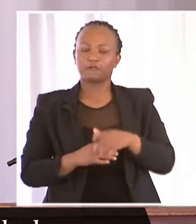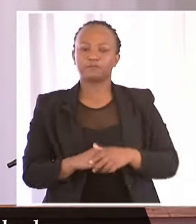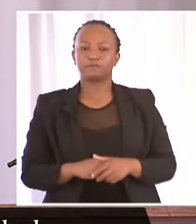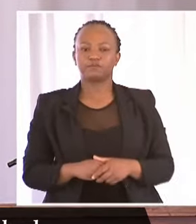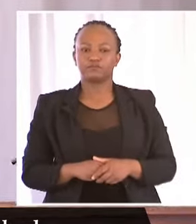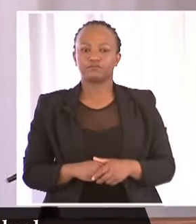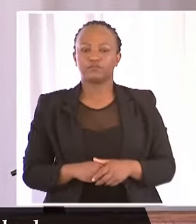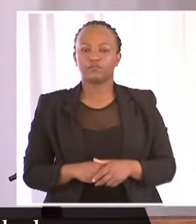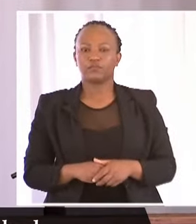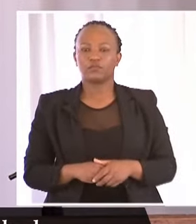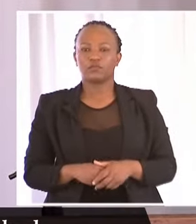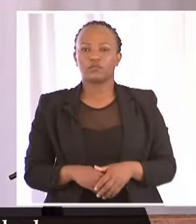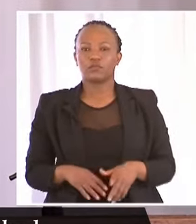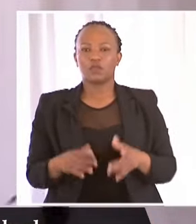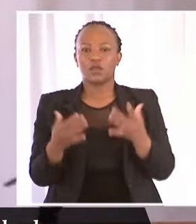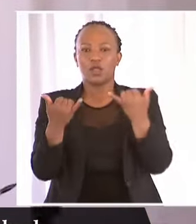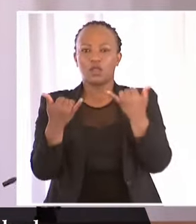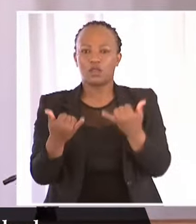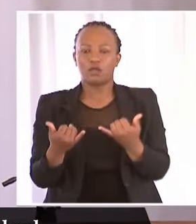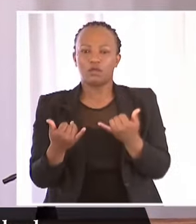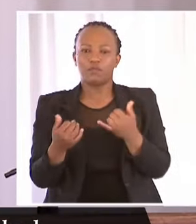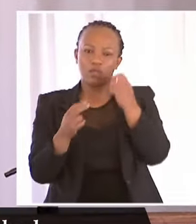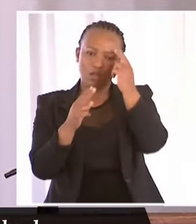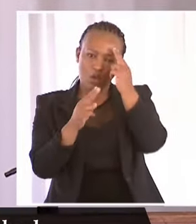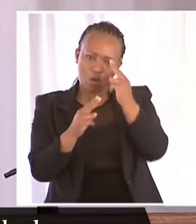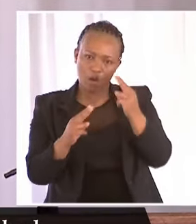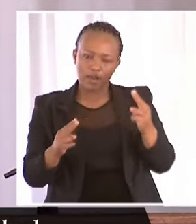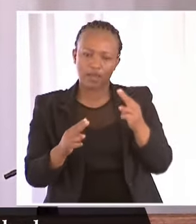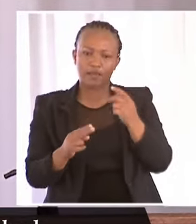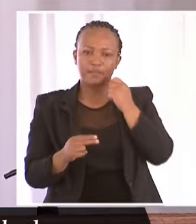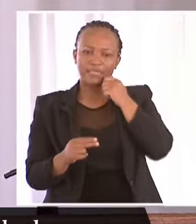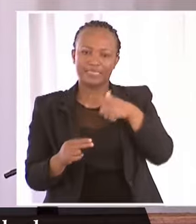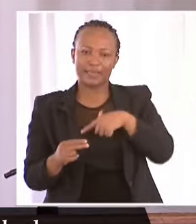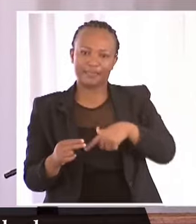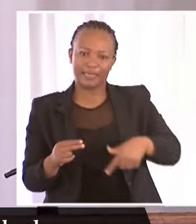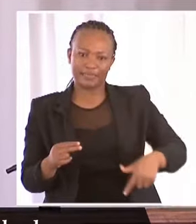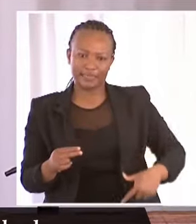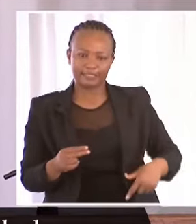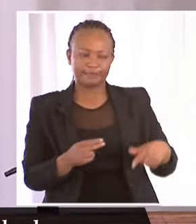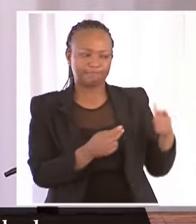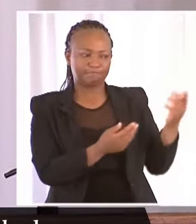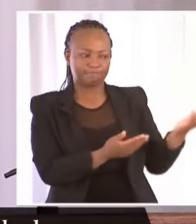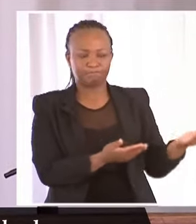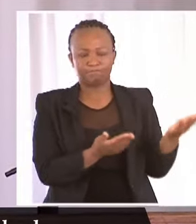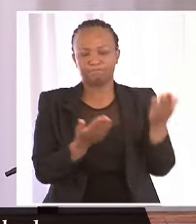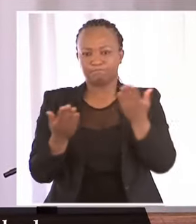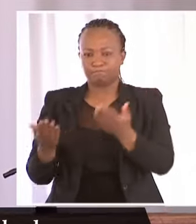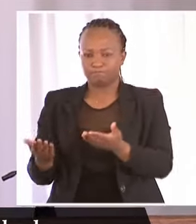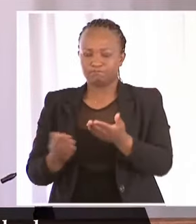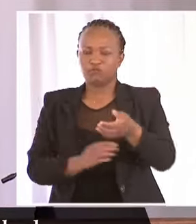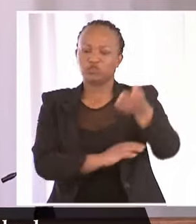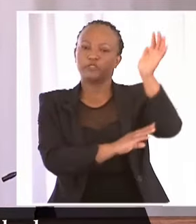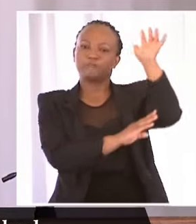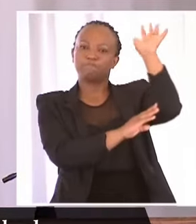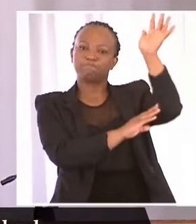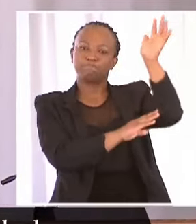It is now my singular honor, Mr. President, to invite you to deliver the